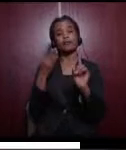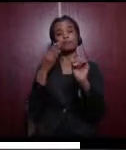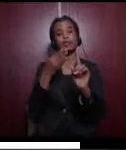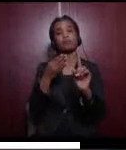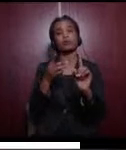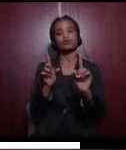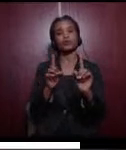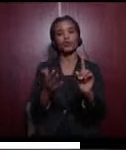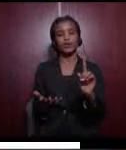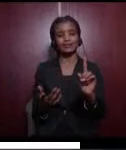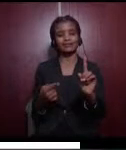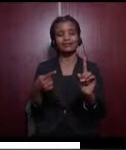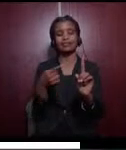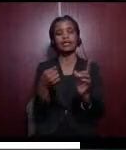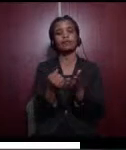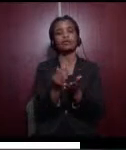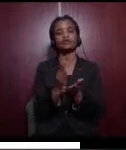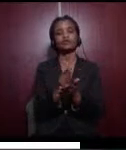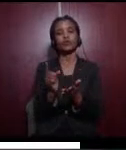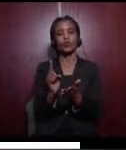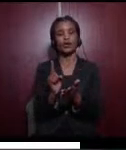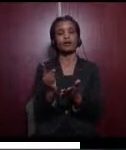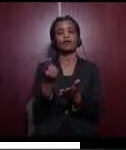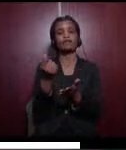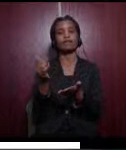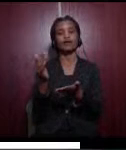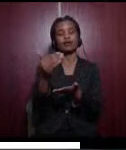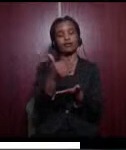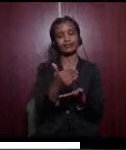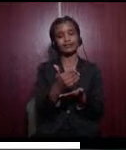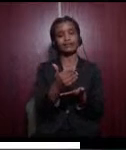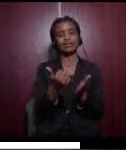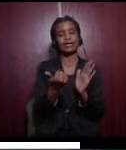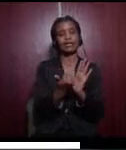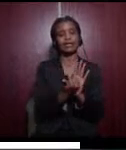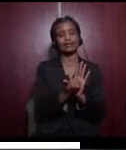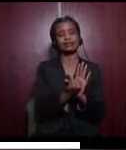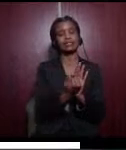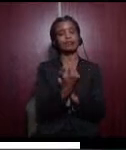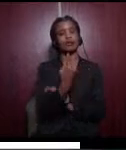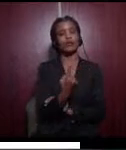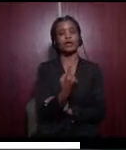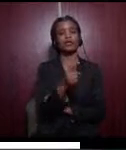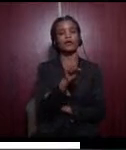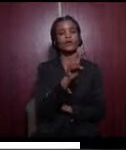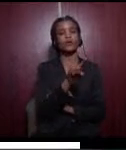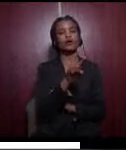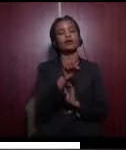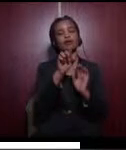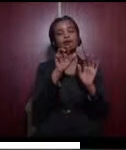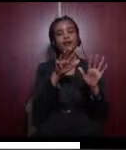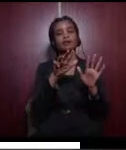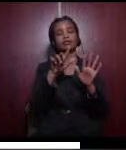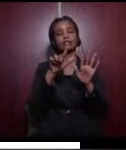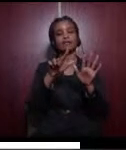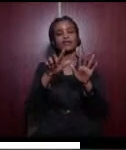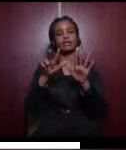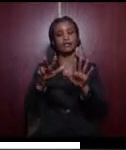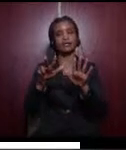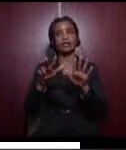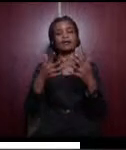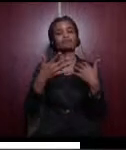aims to rationalize the Fundraising Act of Act number 107 of 1978 by consolidating the Disaster Relief